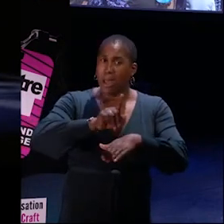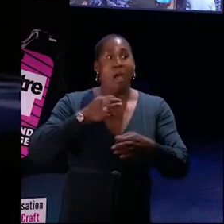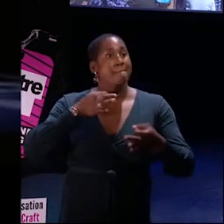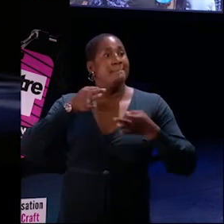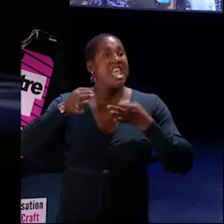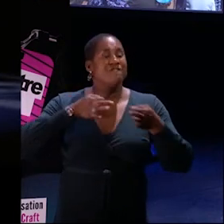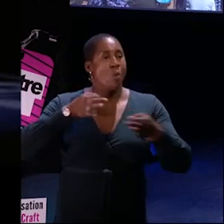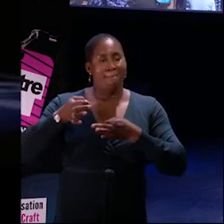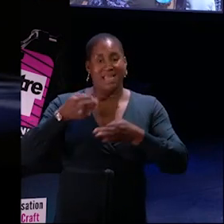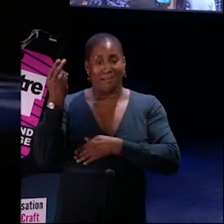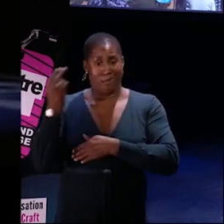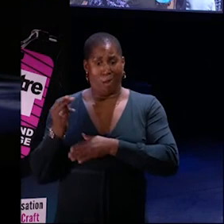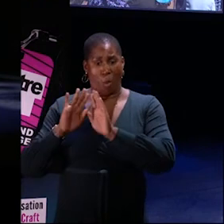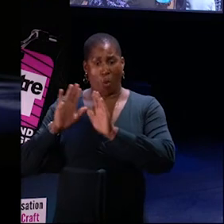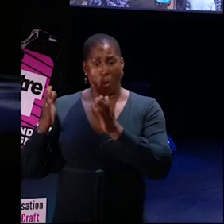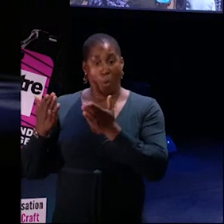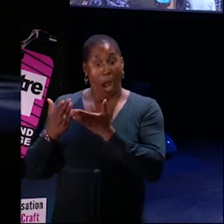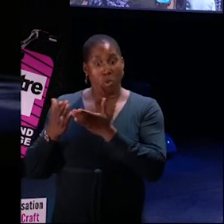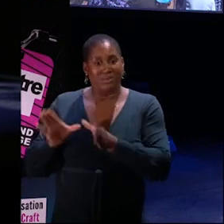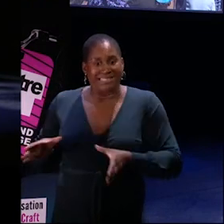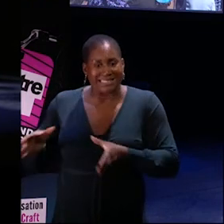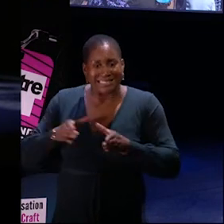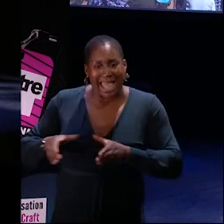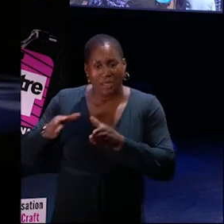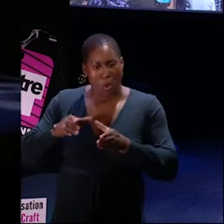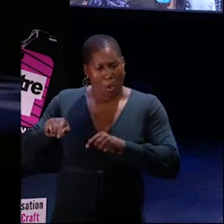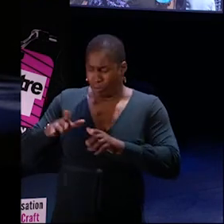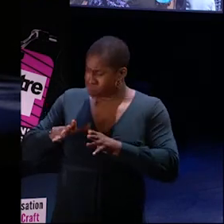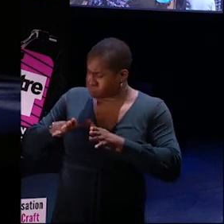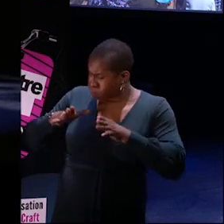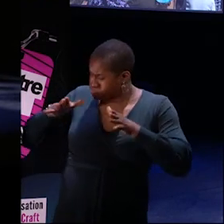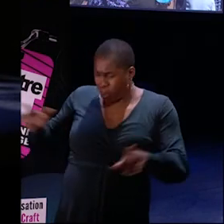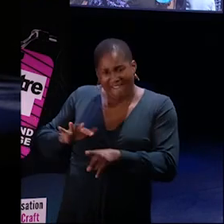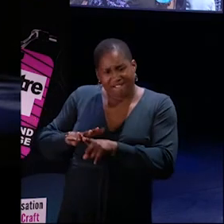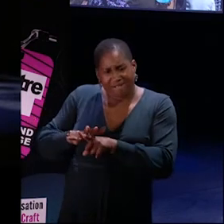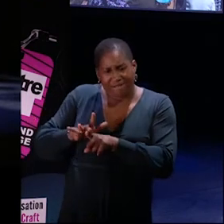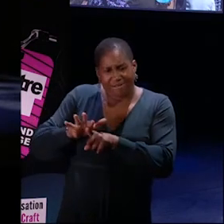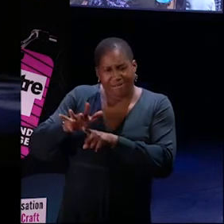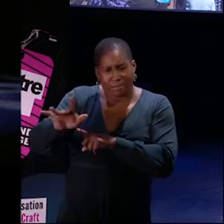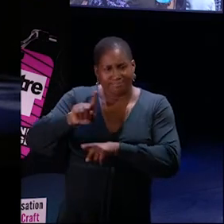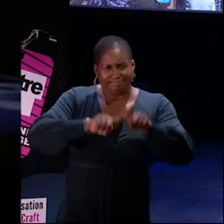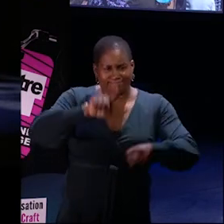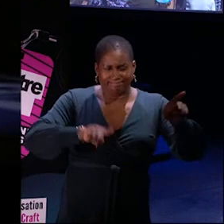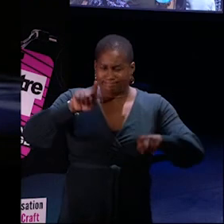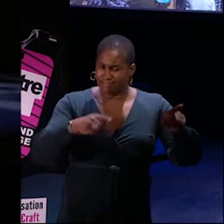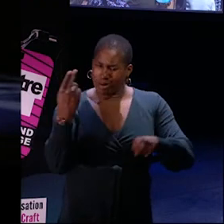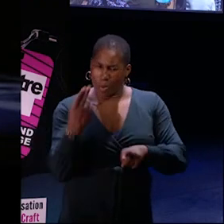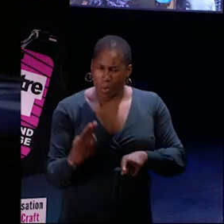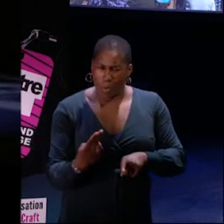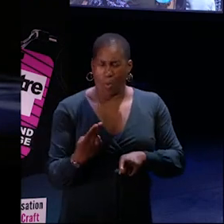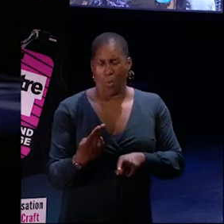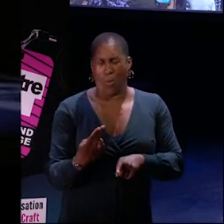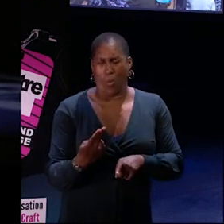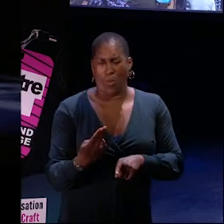and the theatre world has a huge influence sort of across all types of different art forms. So this is the Reading Festival, obviously, where